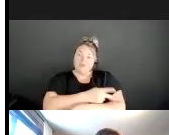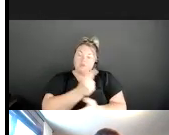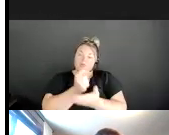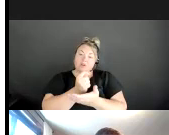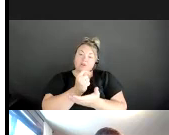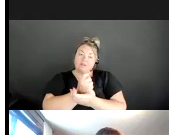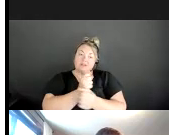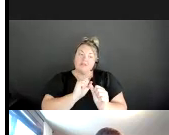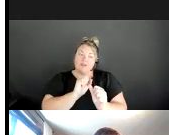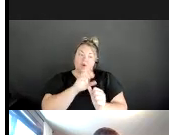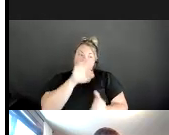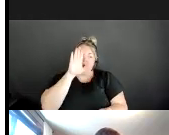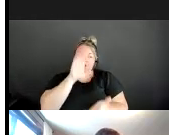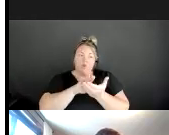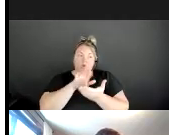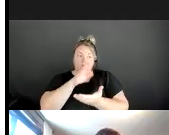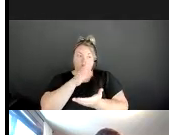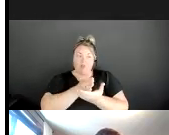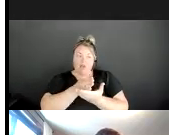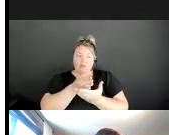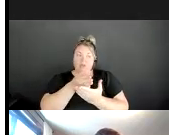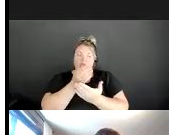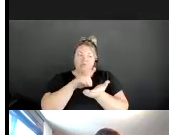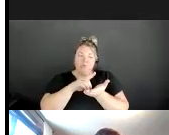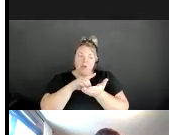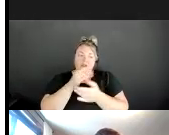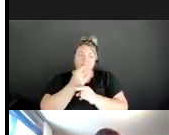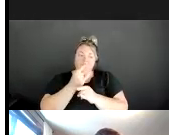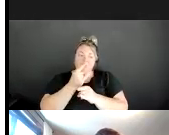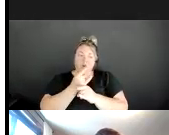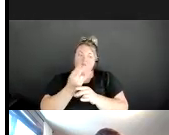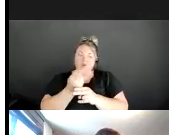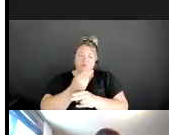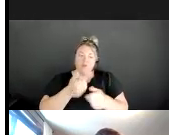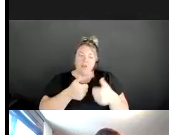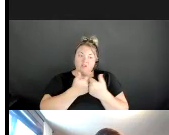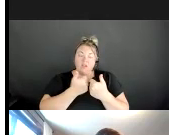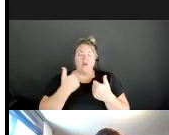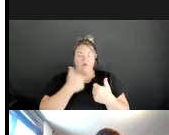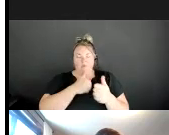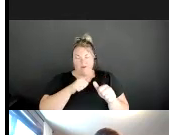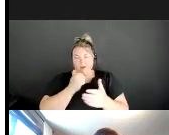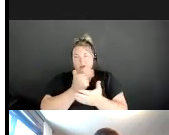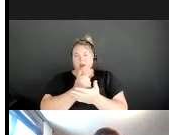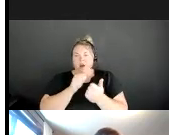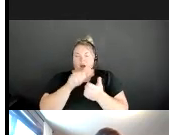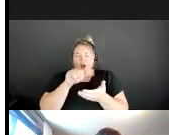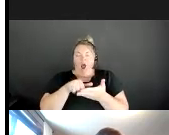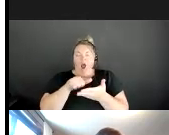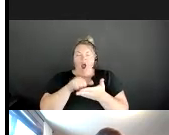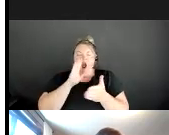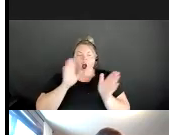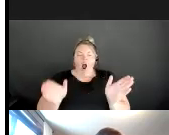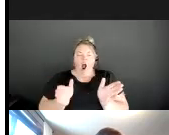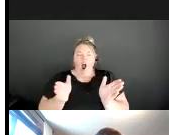reducing or stopping drug and alcohol use is challenging. Outpatient withdrawal management services can help with that. This encourages medical